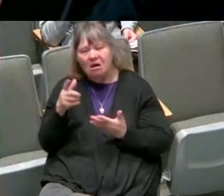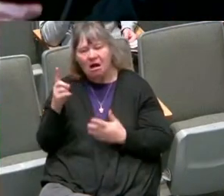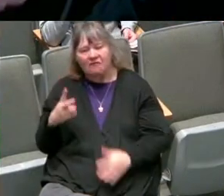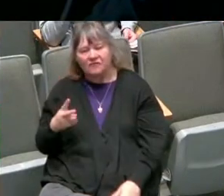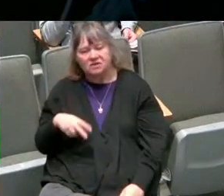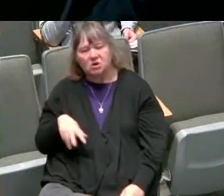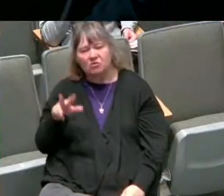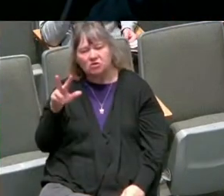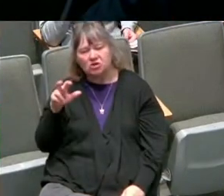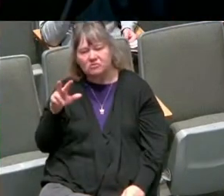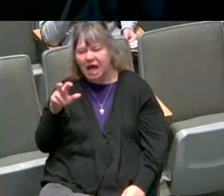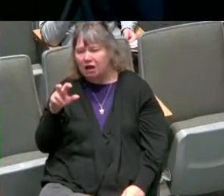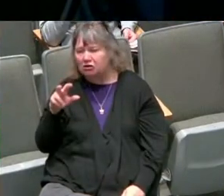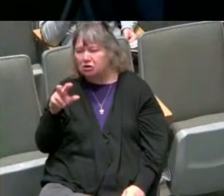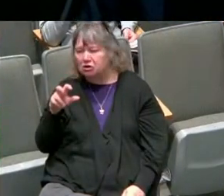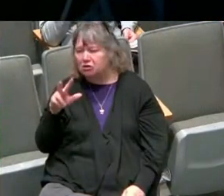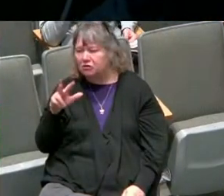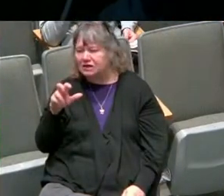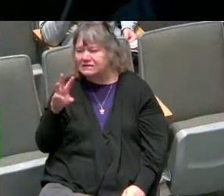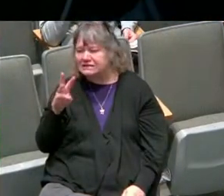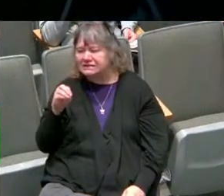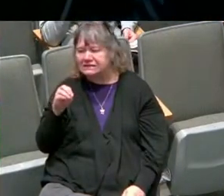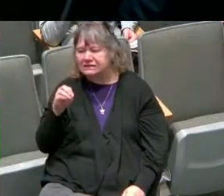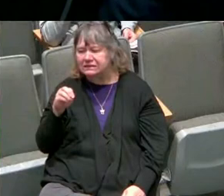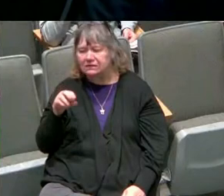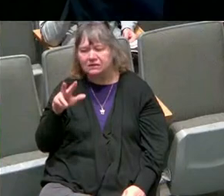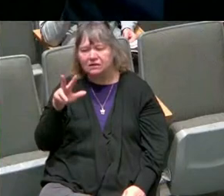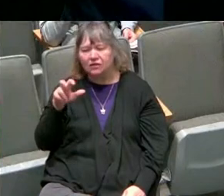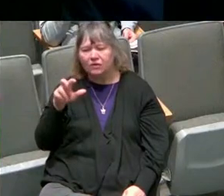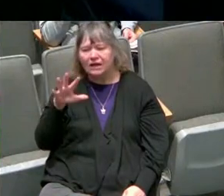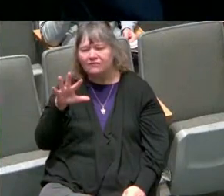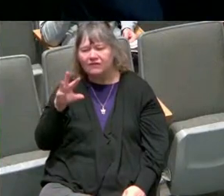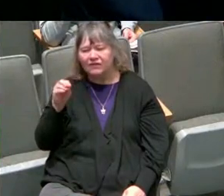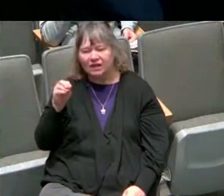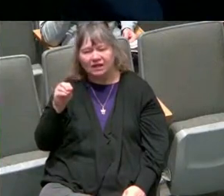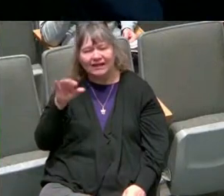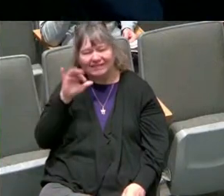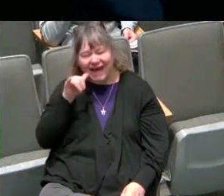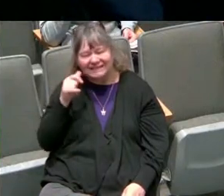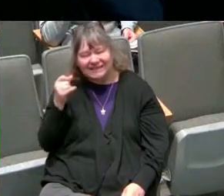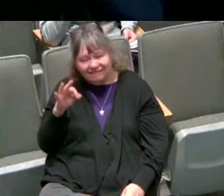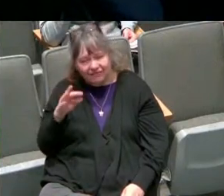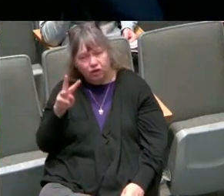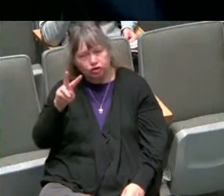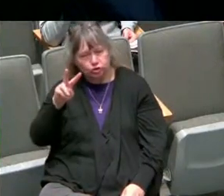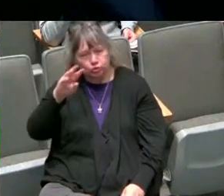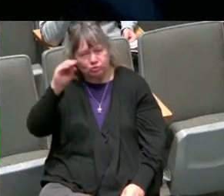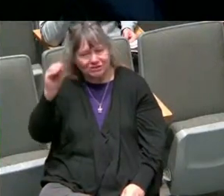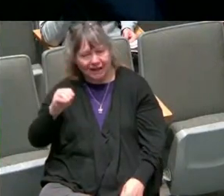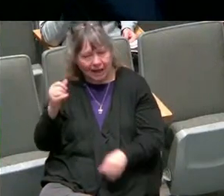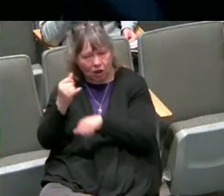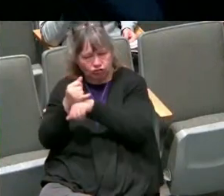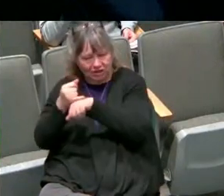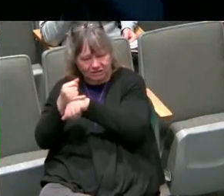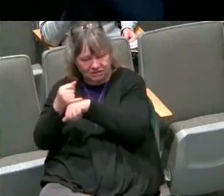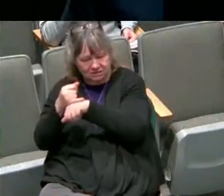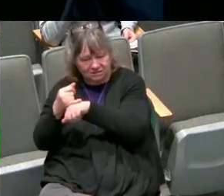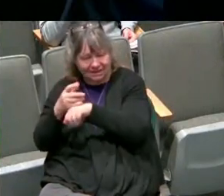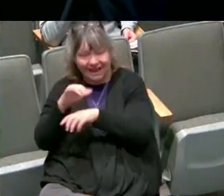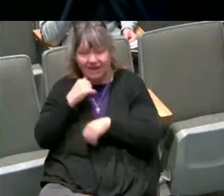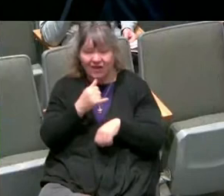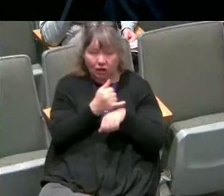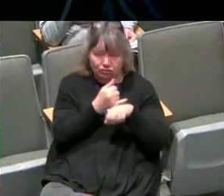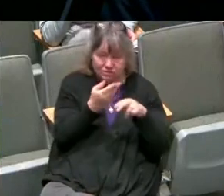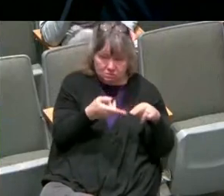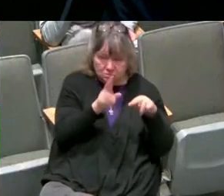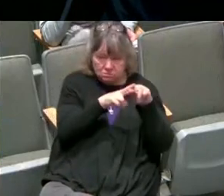so threes you know 363 350. that's at two percent and you can see how it would be more correct